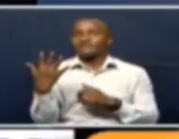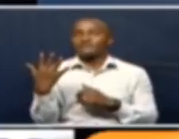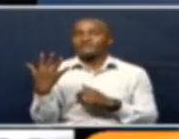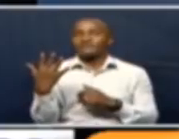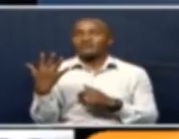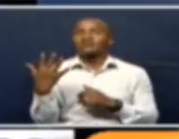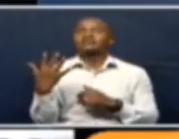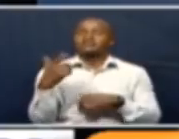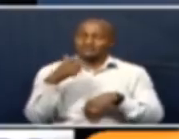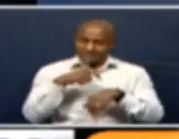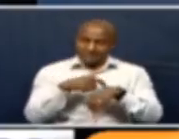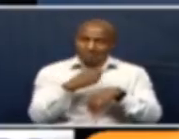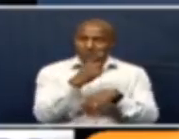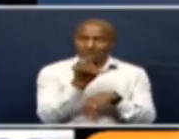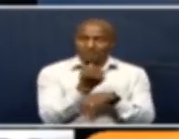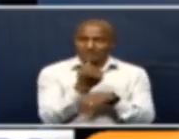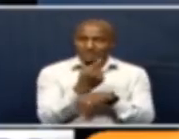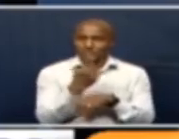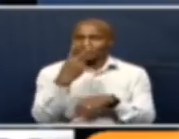best run in